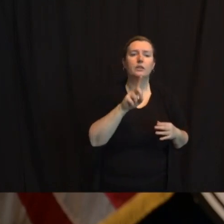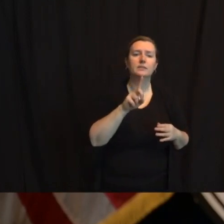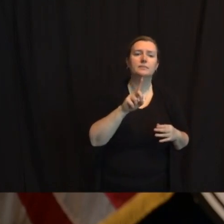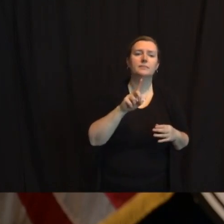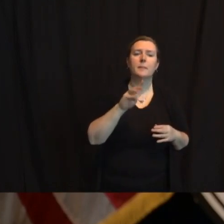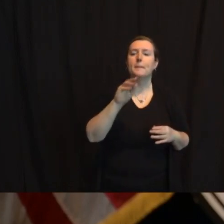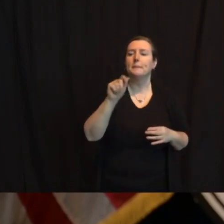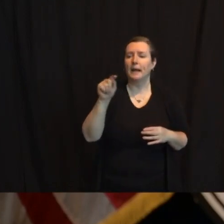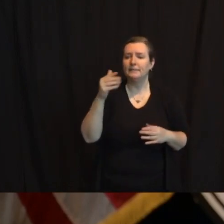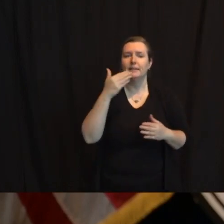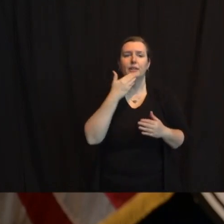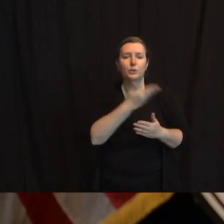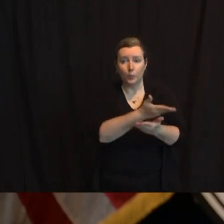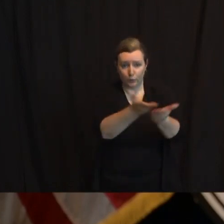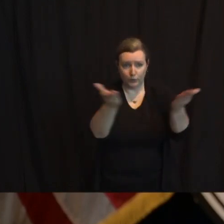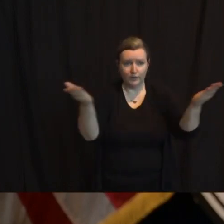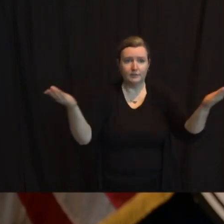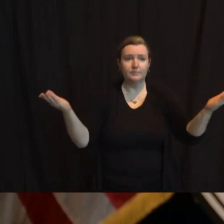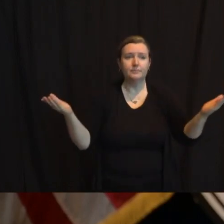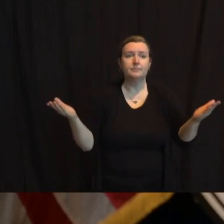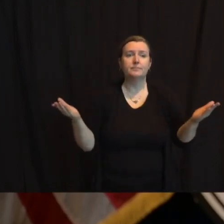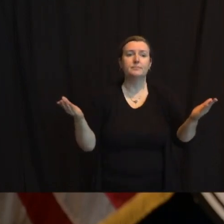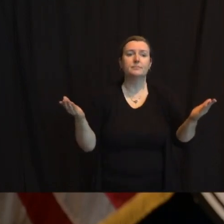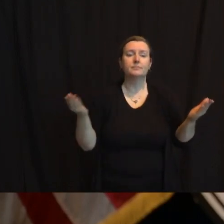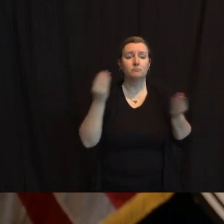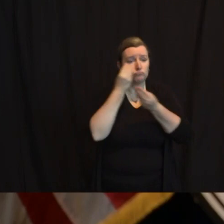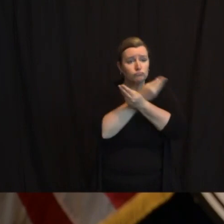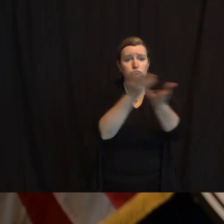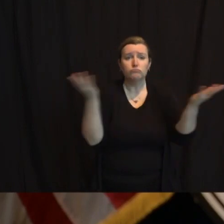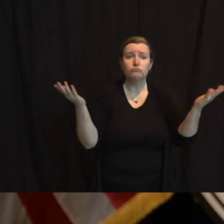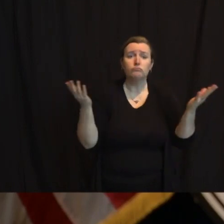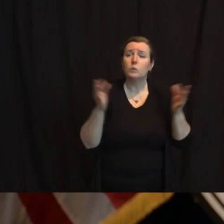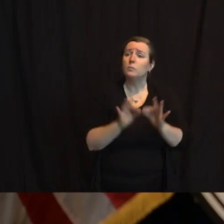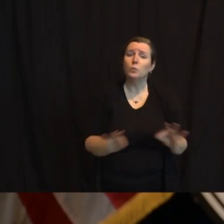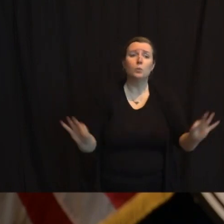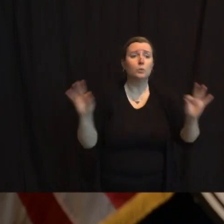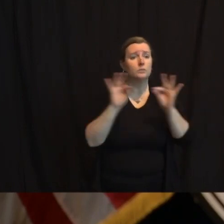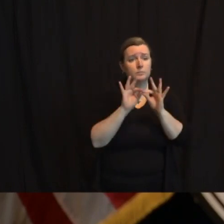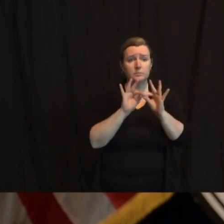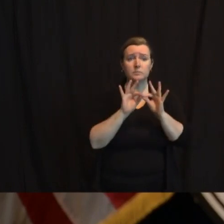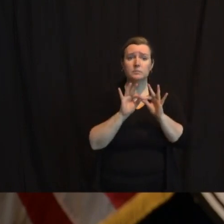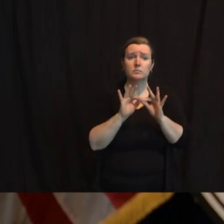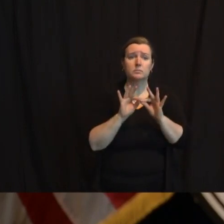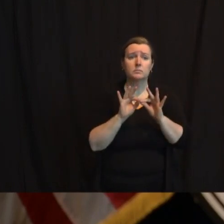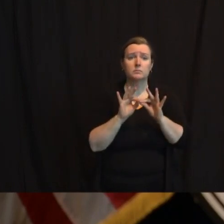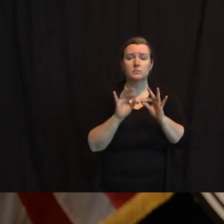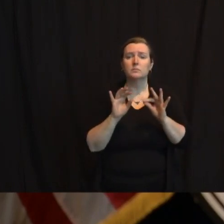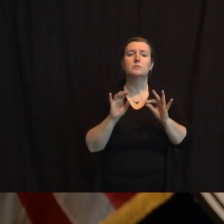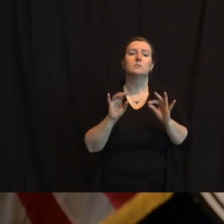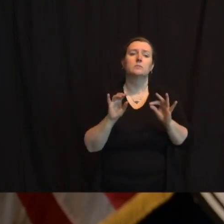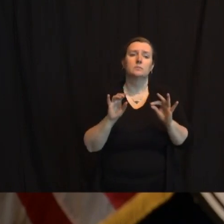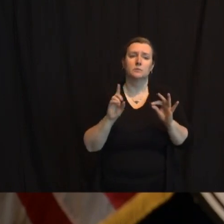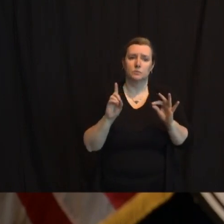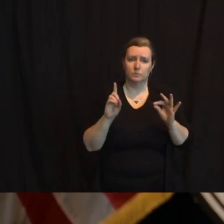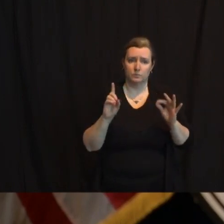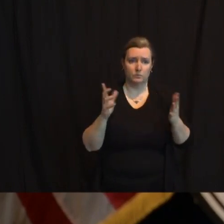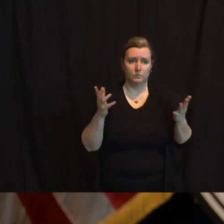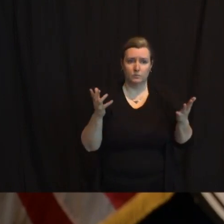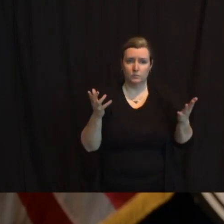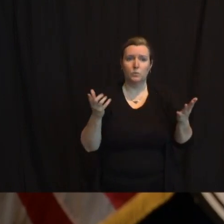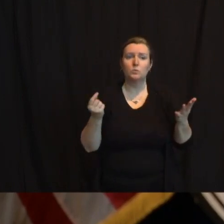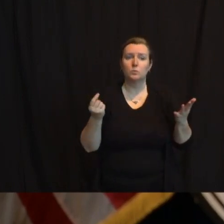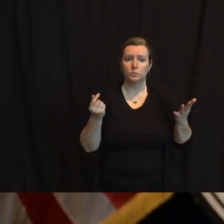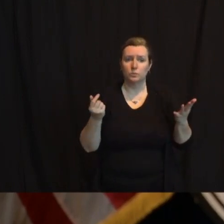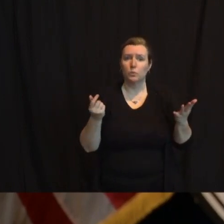again to everybody, a couple of things. Most importantly, keep at it. It is working. We're not out of the woods, but it is working. There's